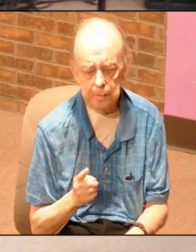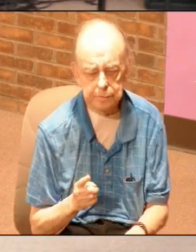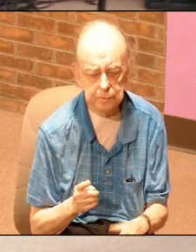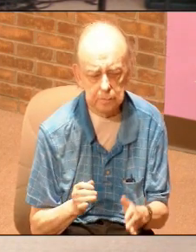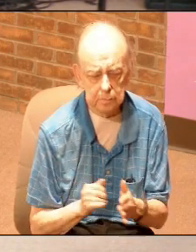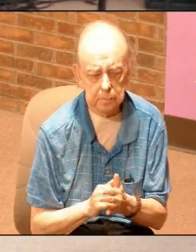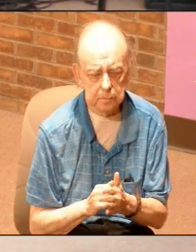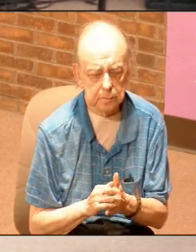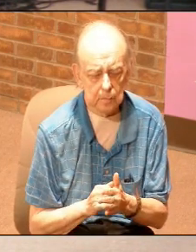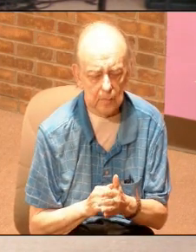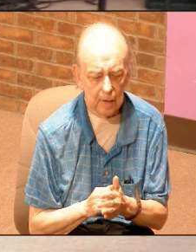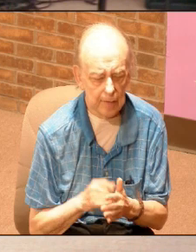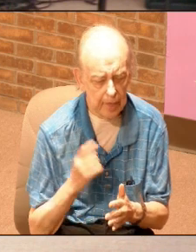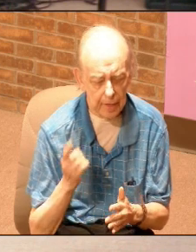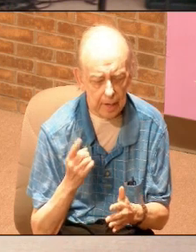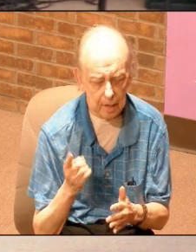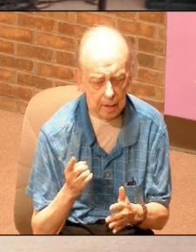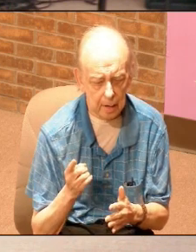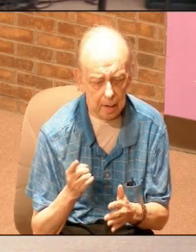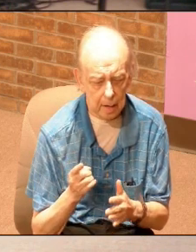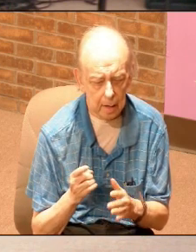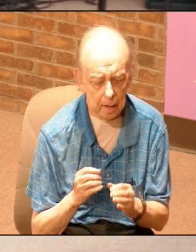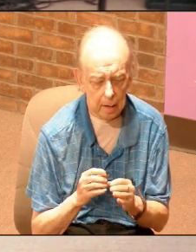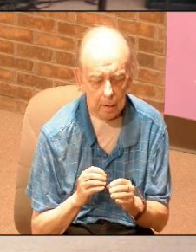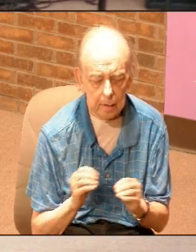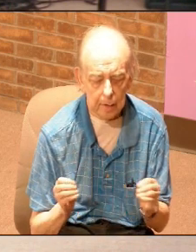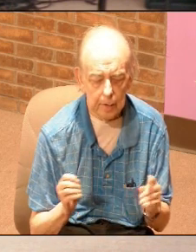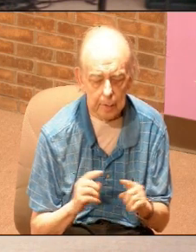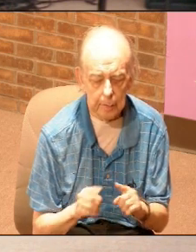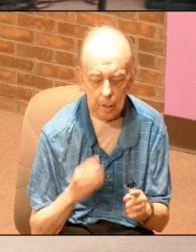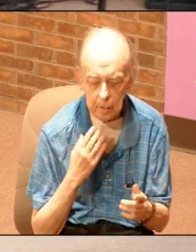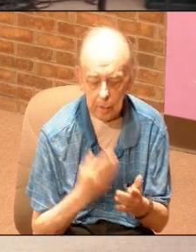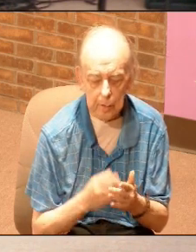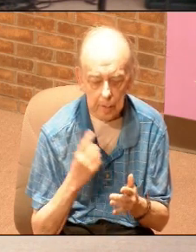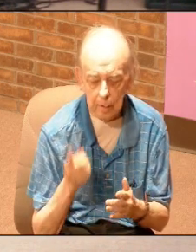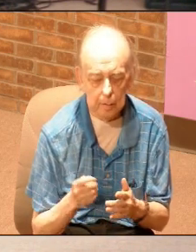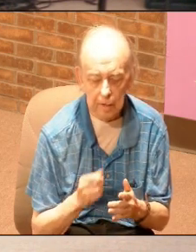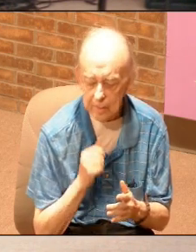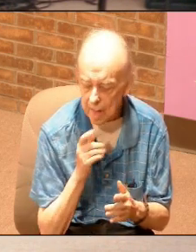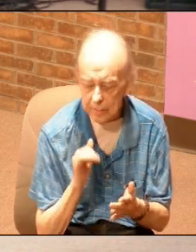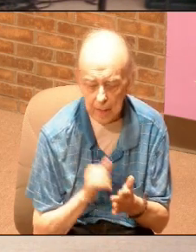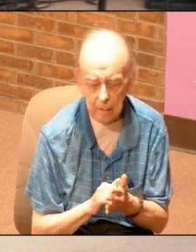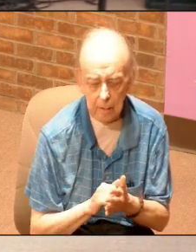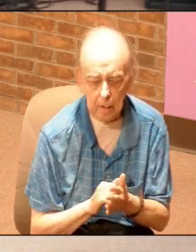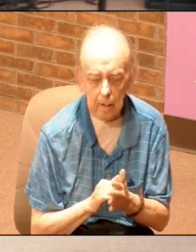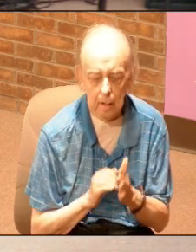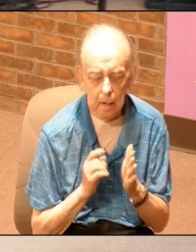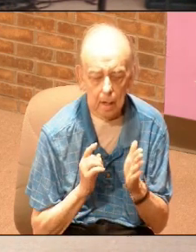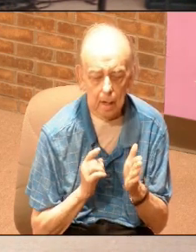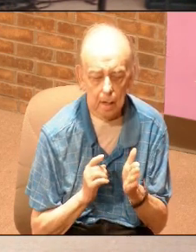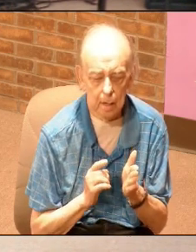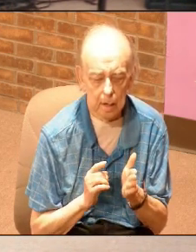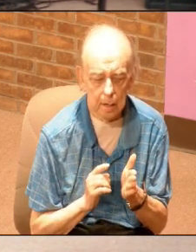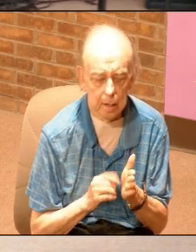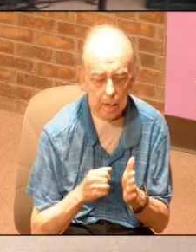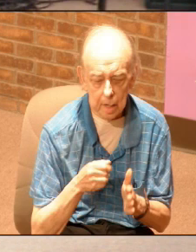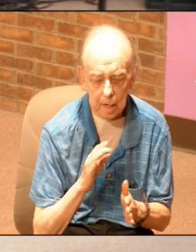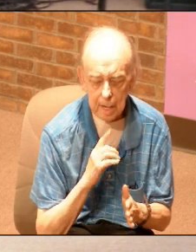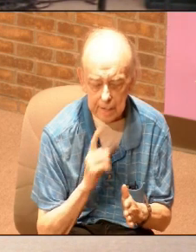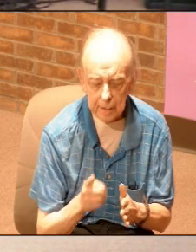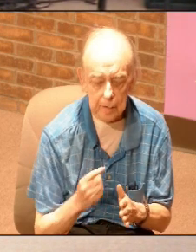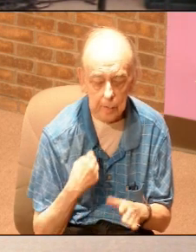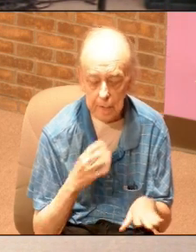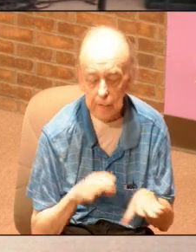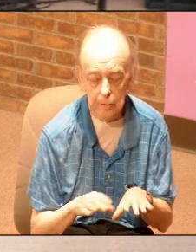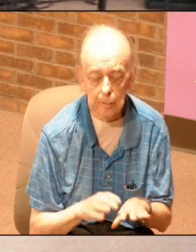the psychology of thinking nothing but good thoughts and all of this stuff? No, that's not what it is. I want to show you this is what God says that we